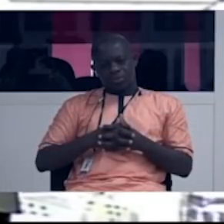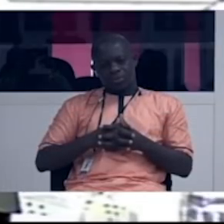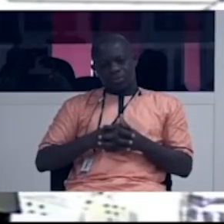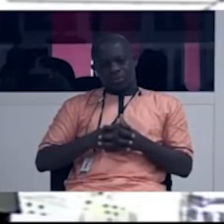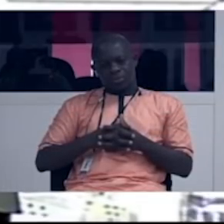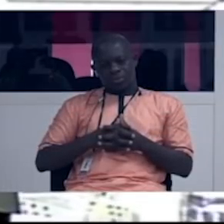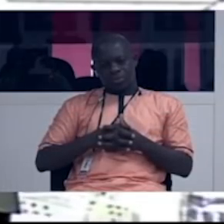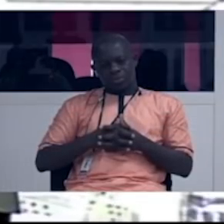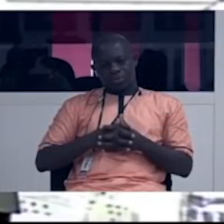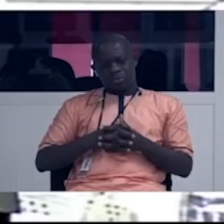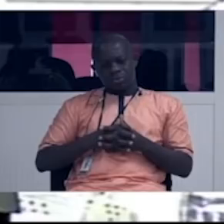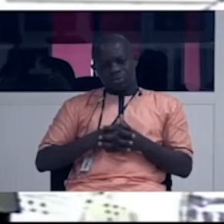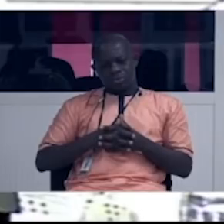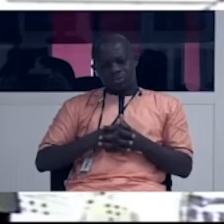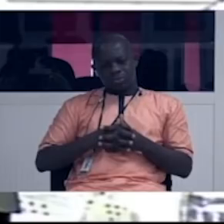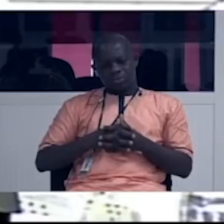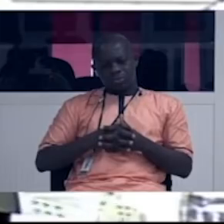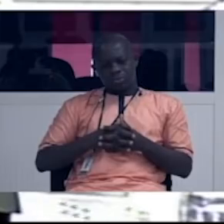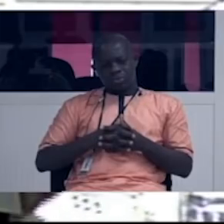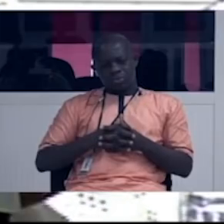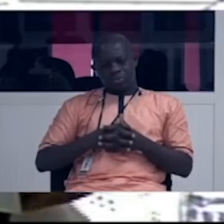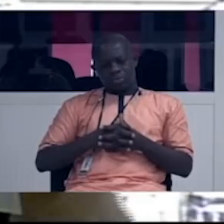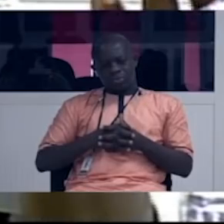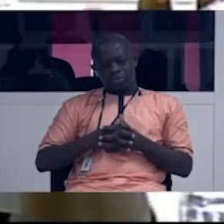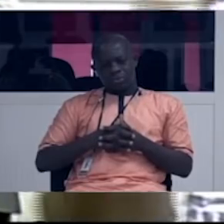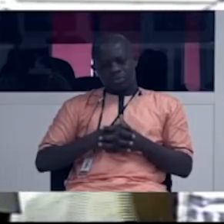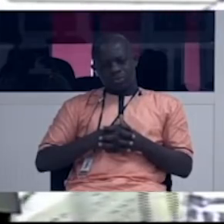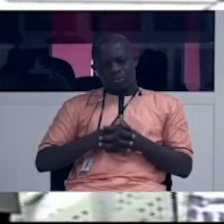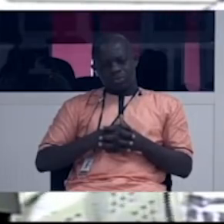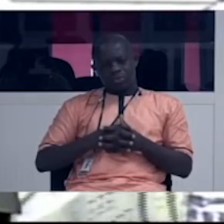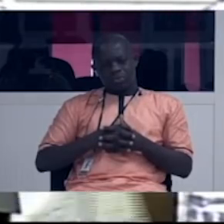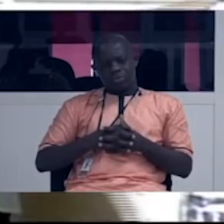all crossed over before I could reach to him to help.